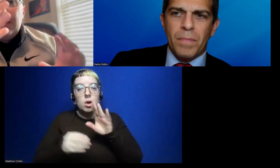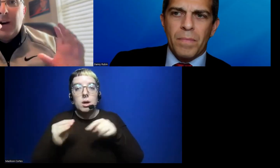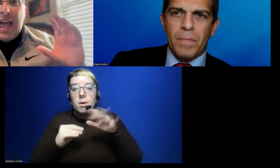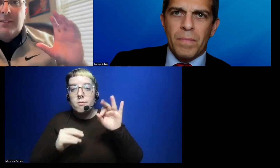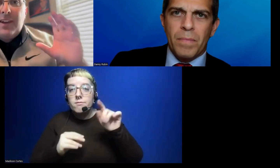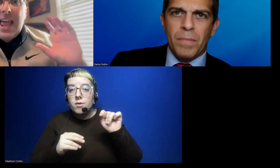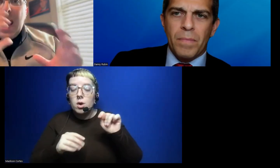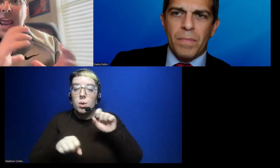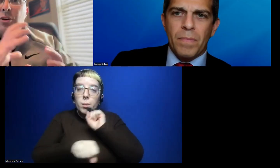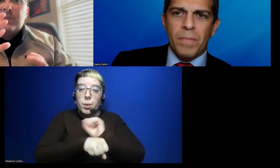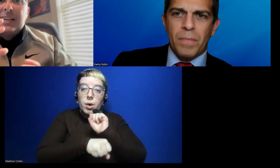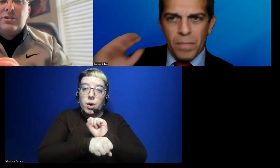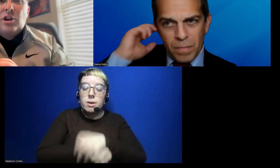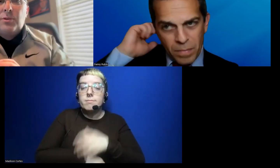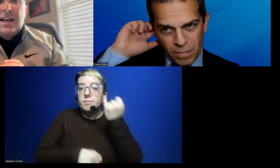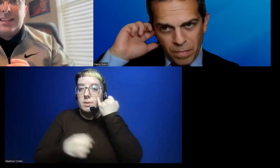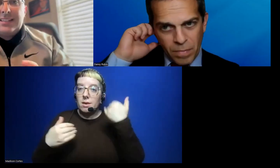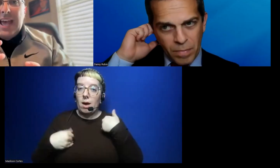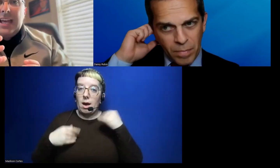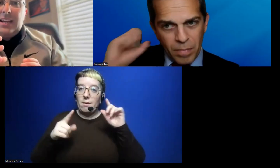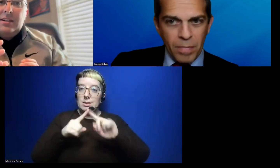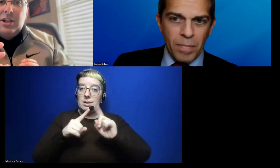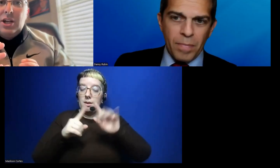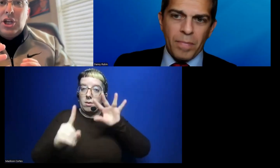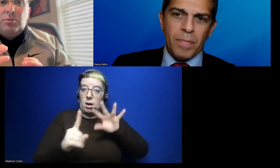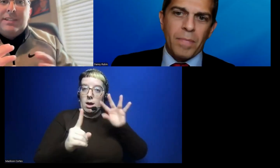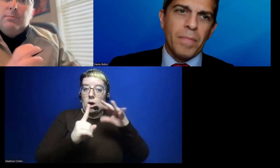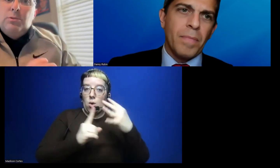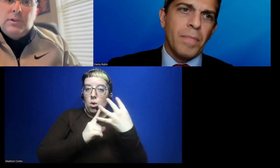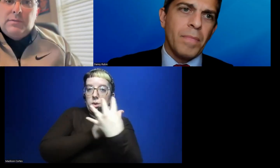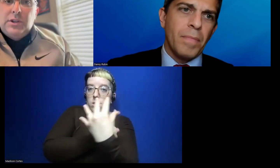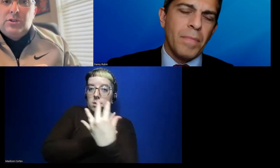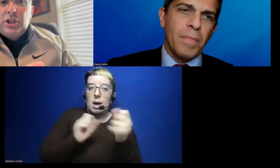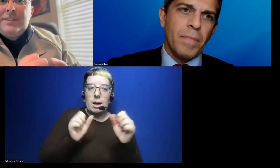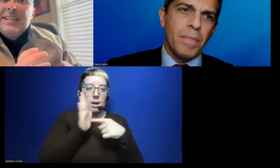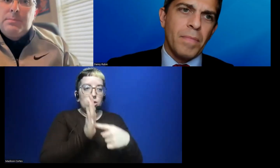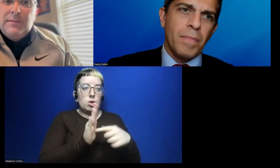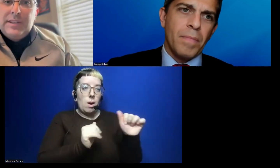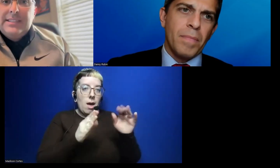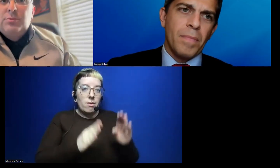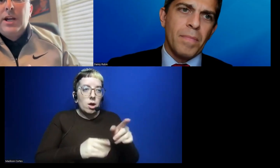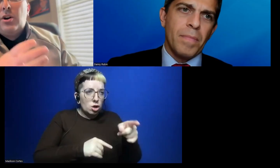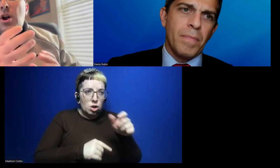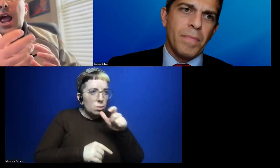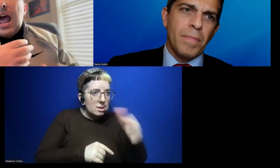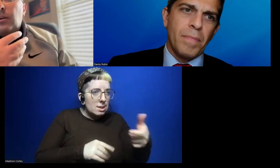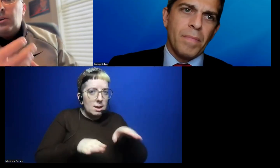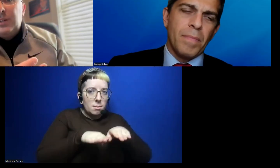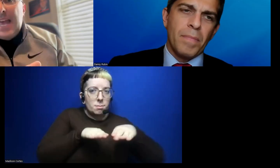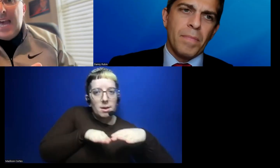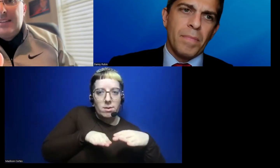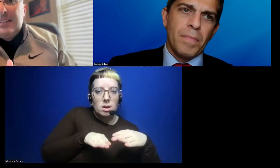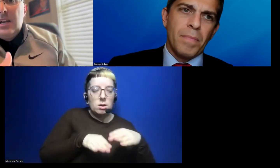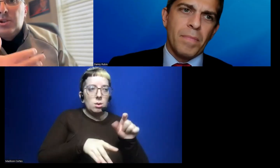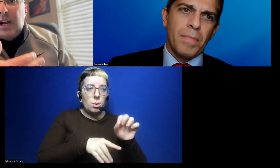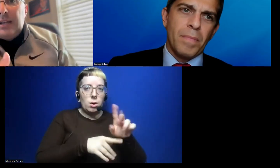everything else. If I have angles, I can show an athlete, hey, you didn't move your foot, or you didn't pivot this way, or how you reacted. Trying to be